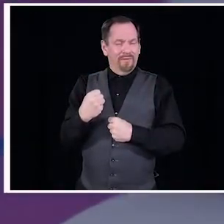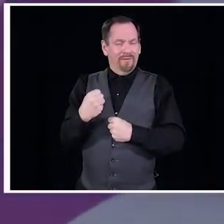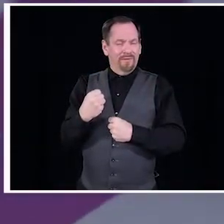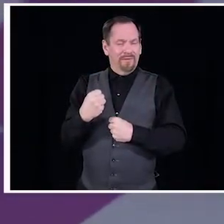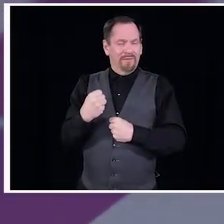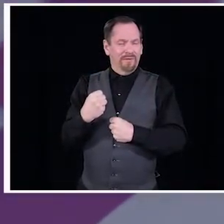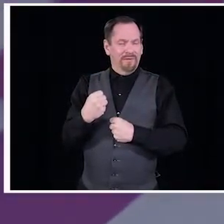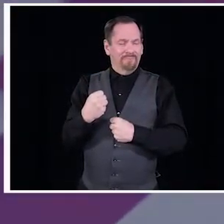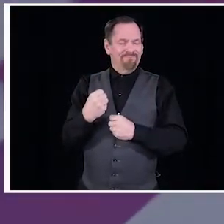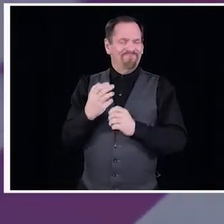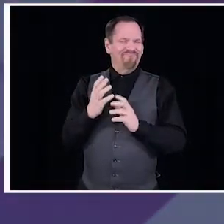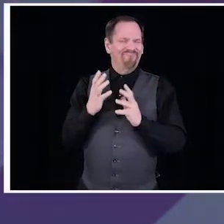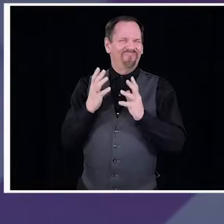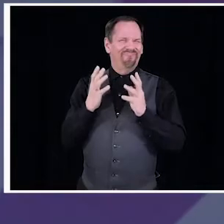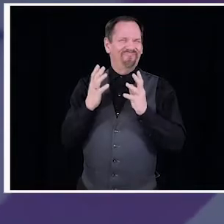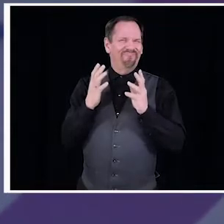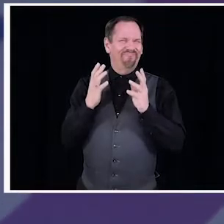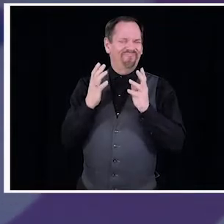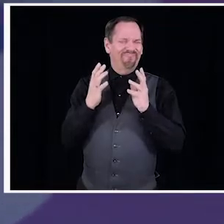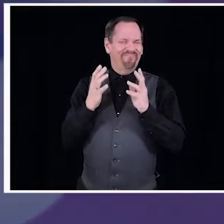brave.